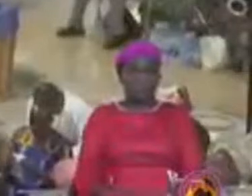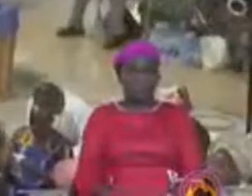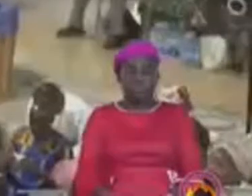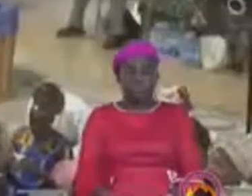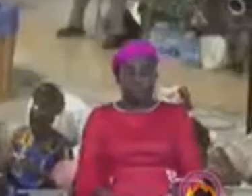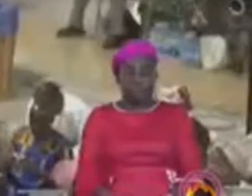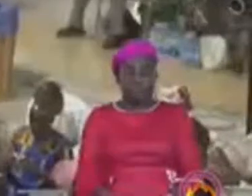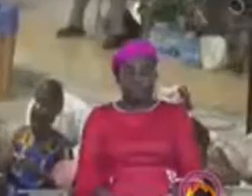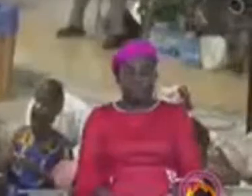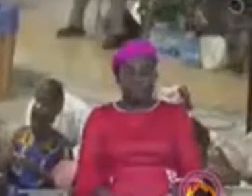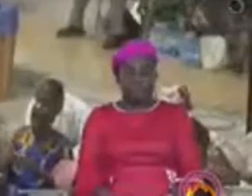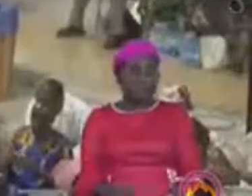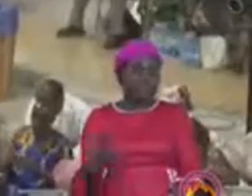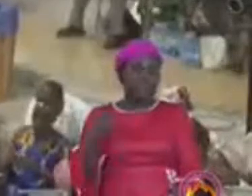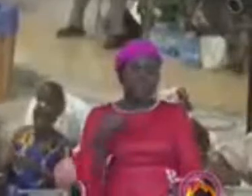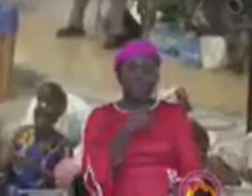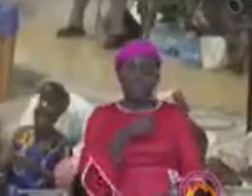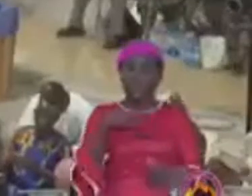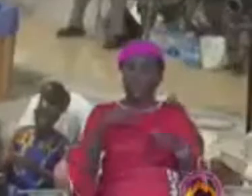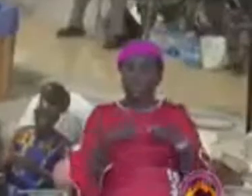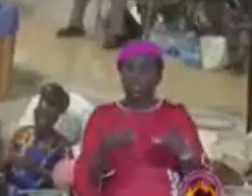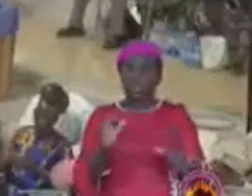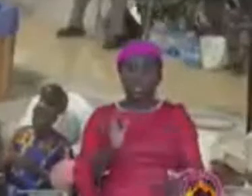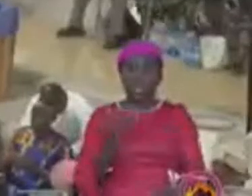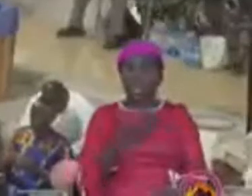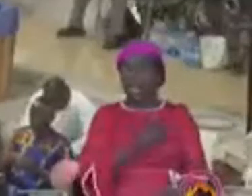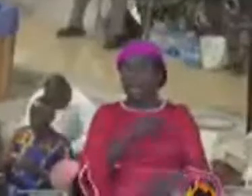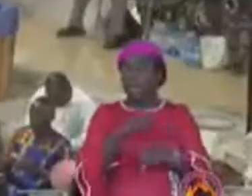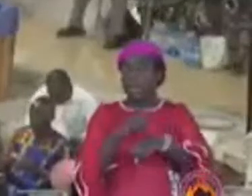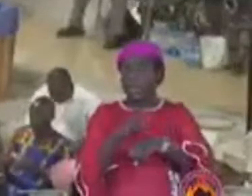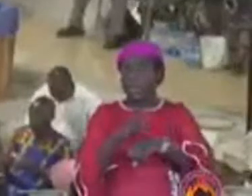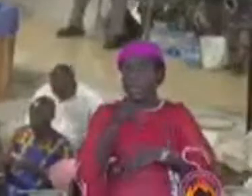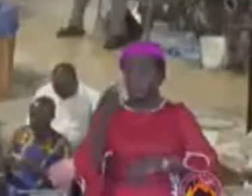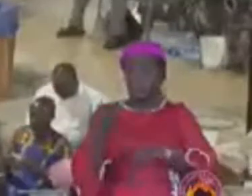it. We continue our message from last week.